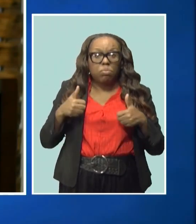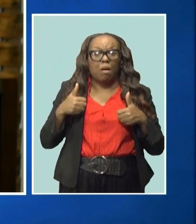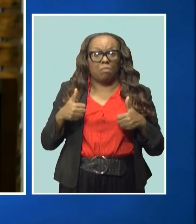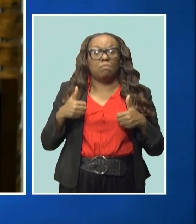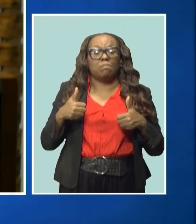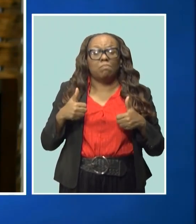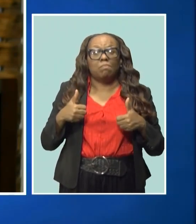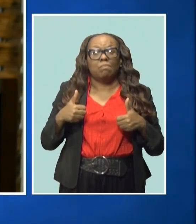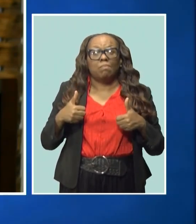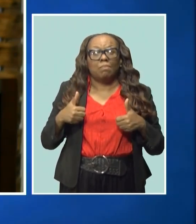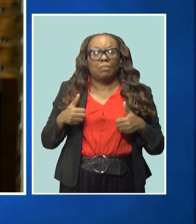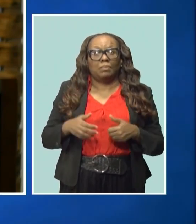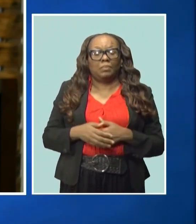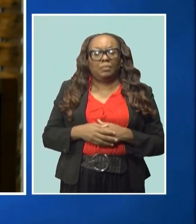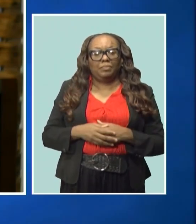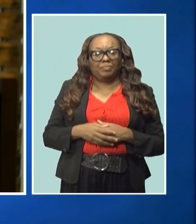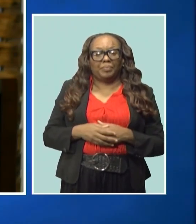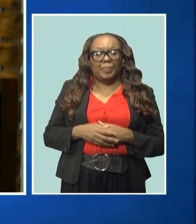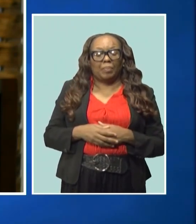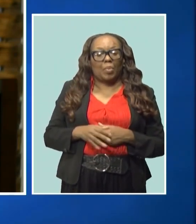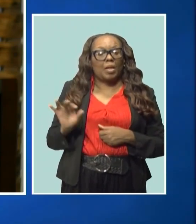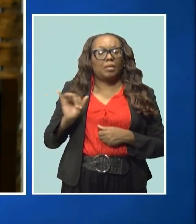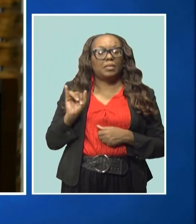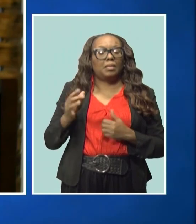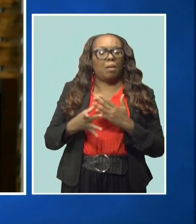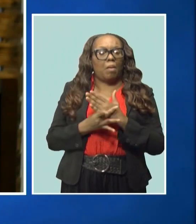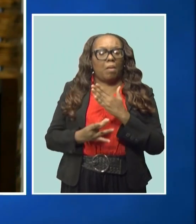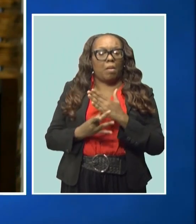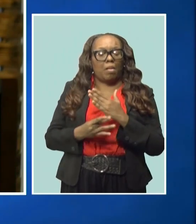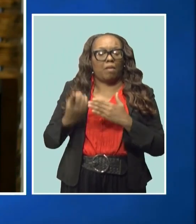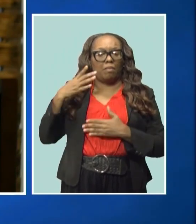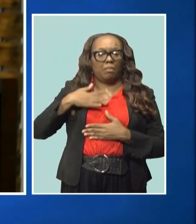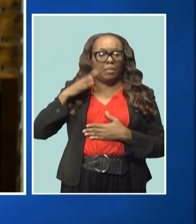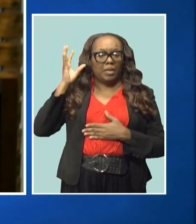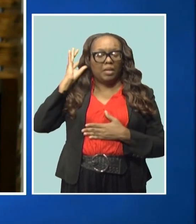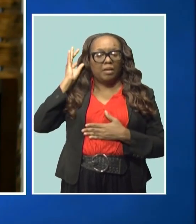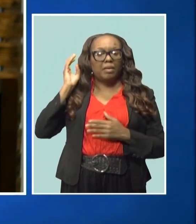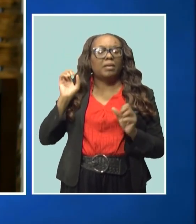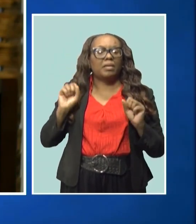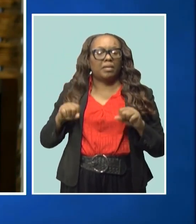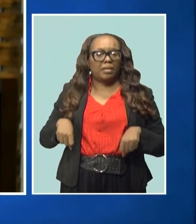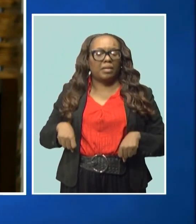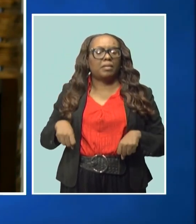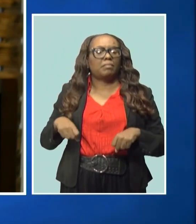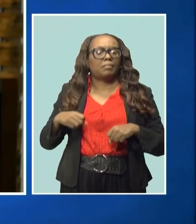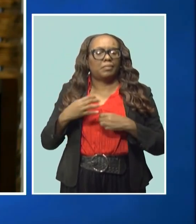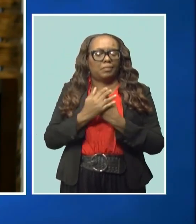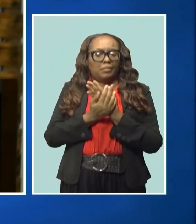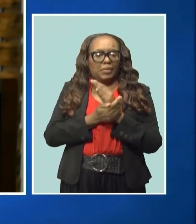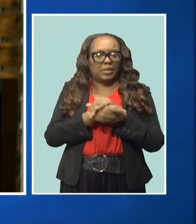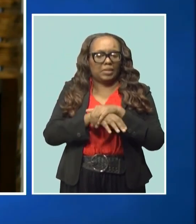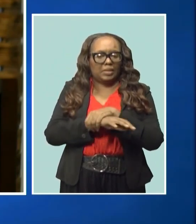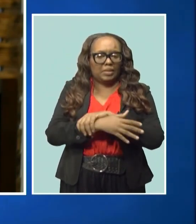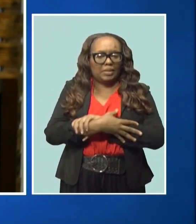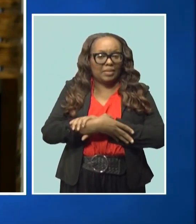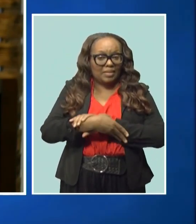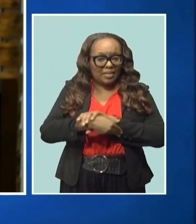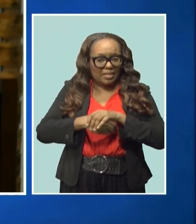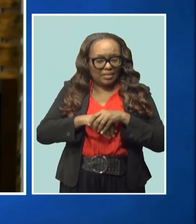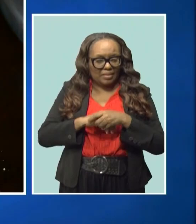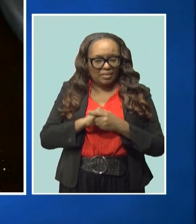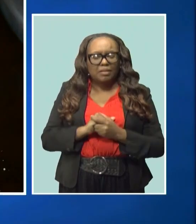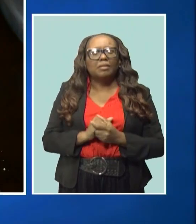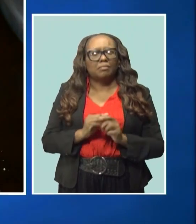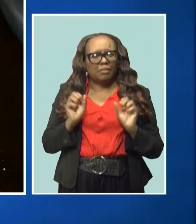these same oils I can put in my hair, I can use on my skin too as well. So then I decided to let it be an all-purpose body